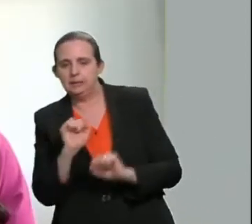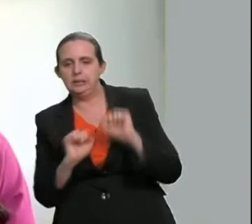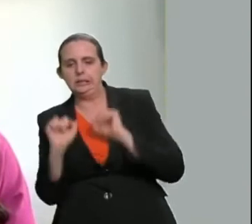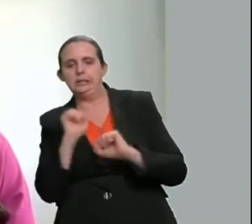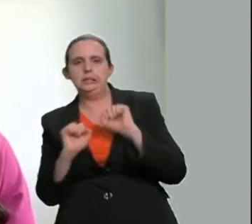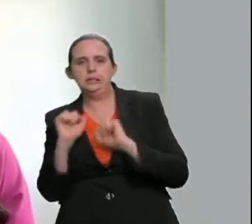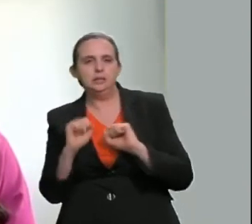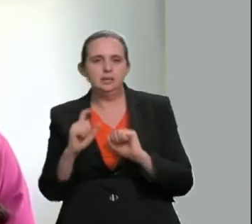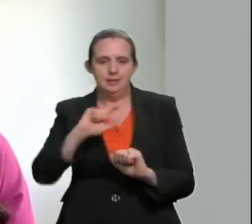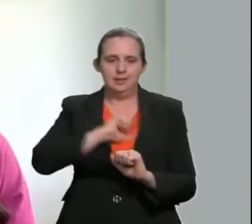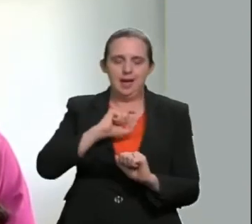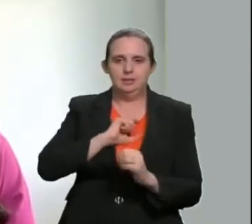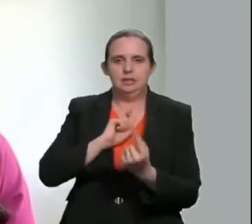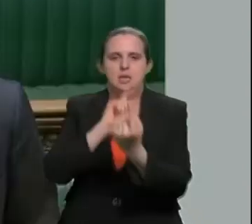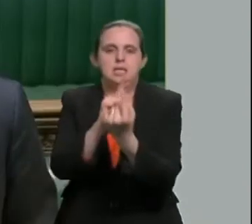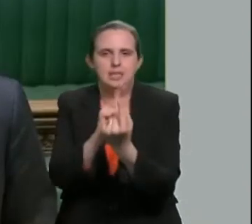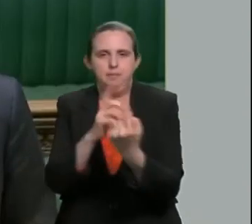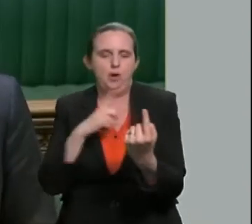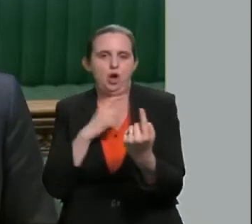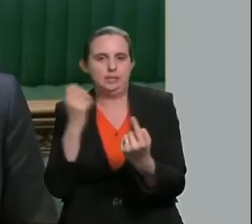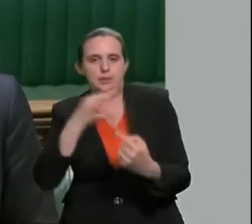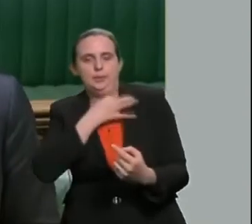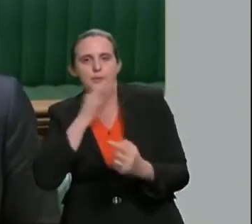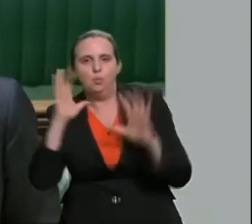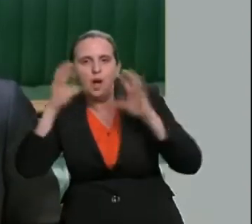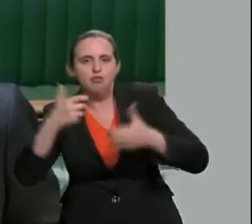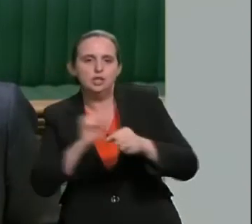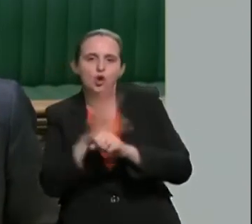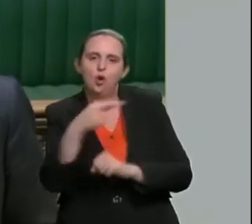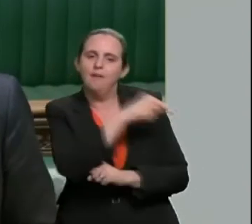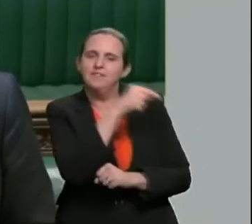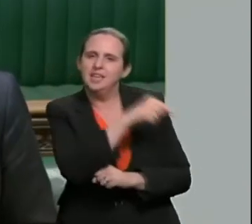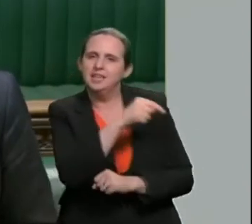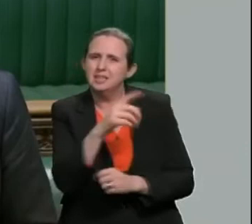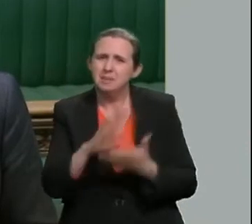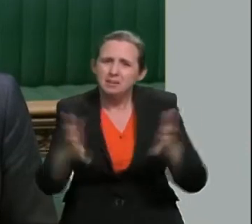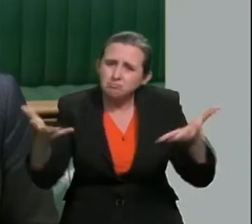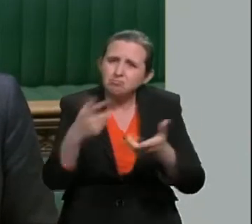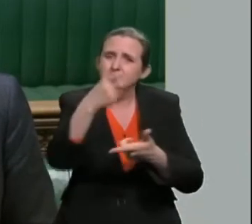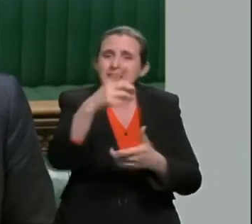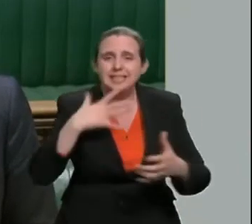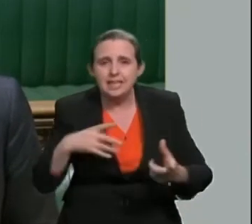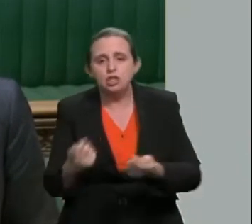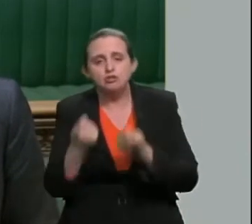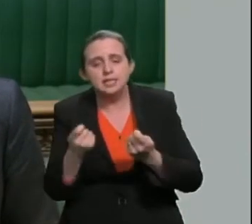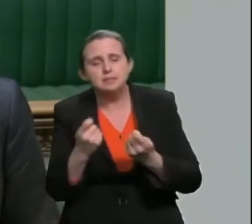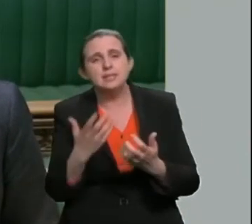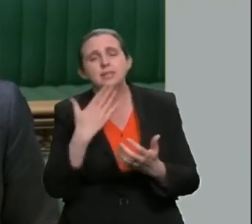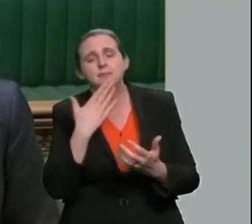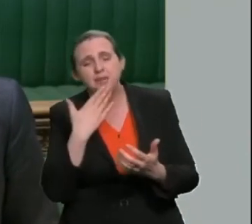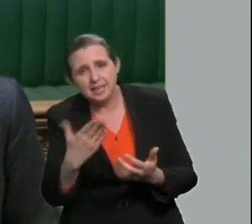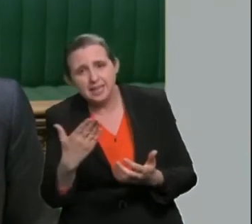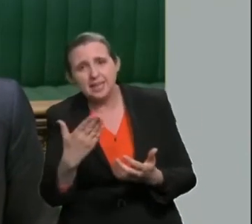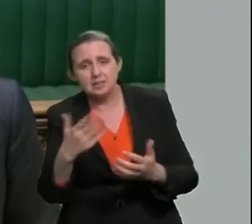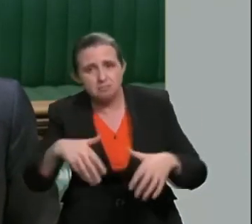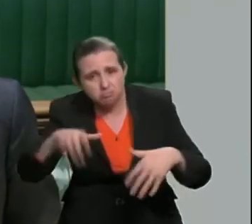treatments that they need. So I'd urge everybody who needs to get their treatment to help the NHS to help